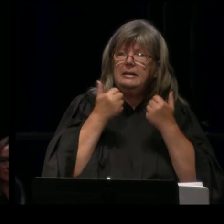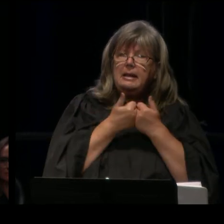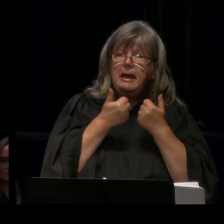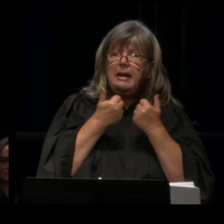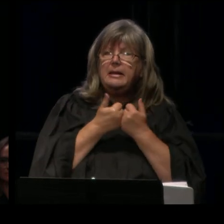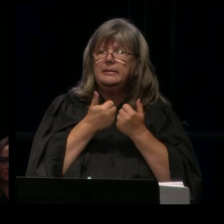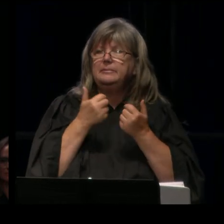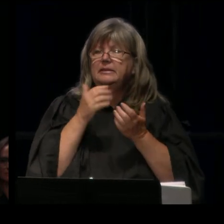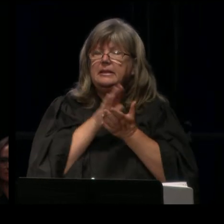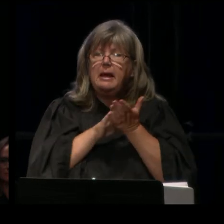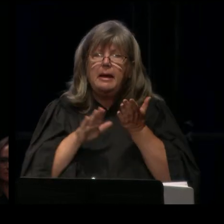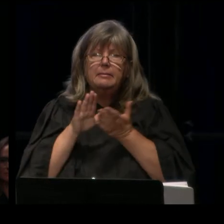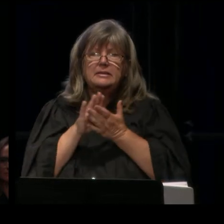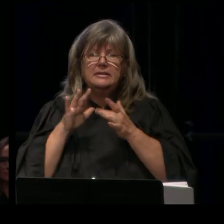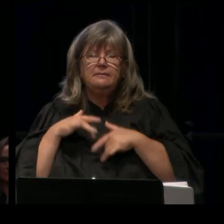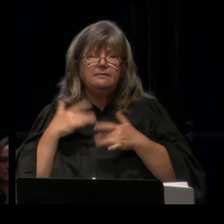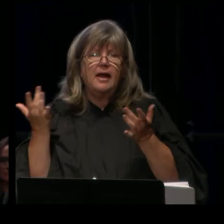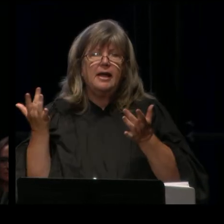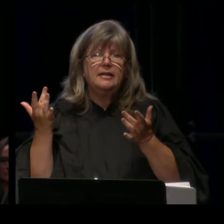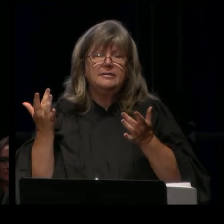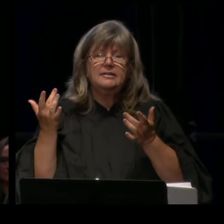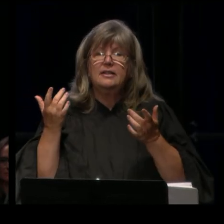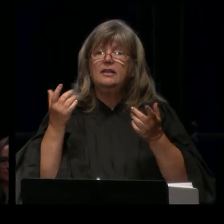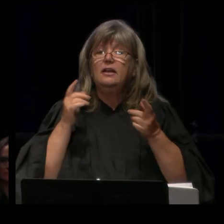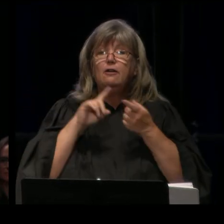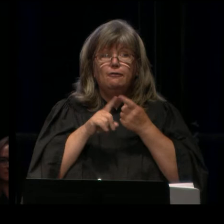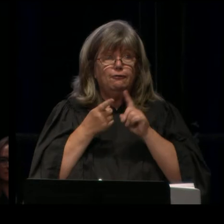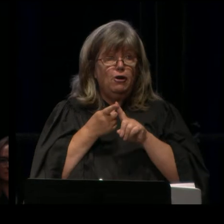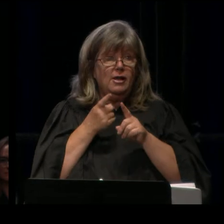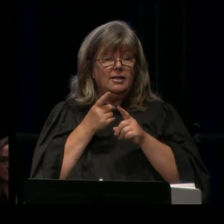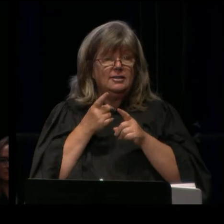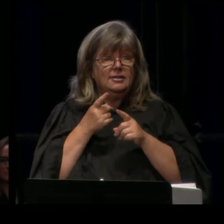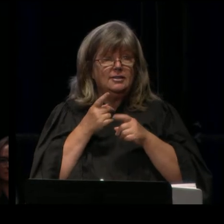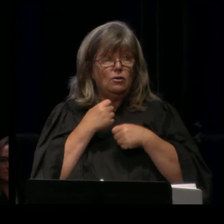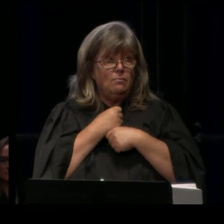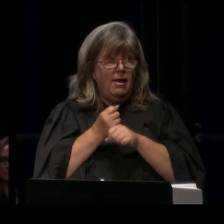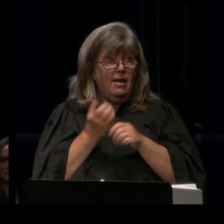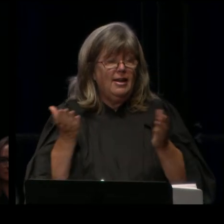events to reminisce about with the lifelong friends you've made.